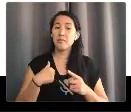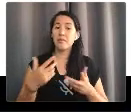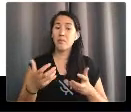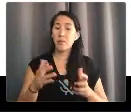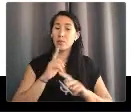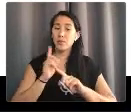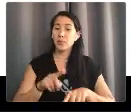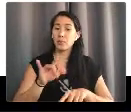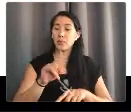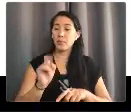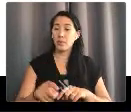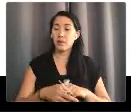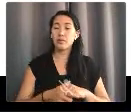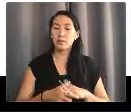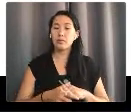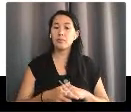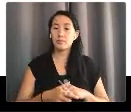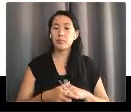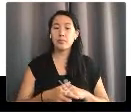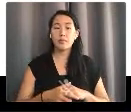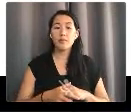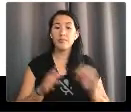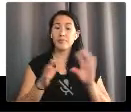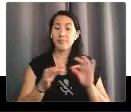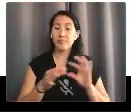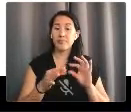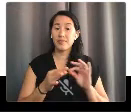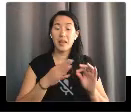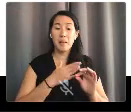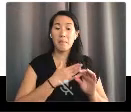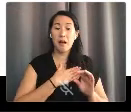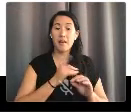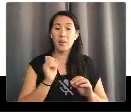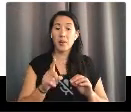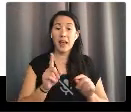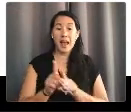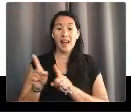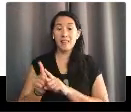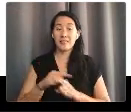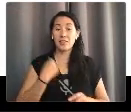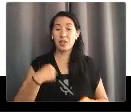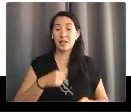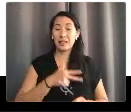this question by stating my positionality and what I carry in my body as a Chinese Indonesian person.